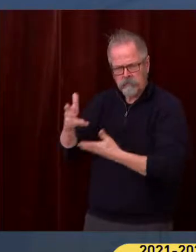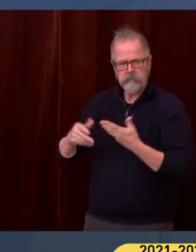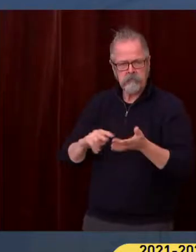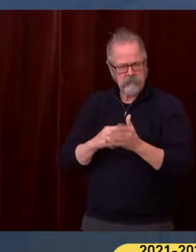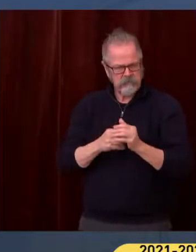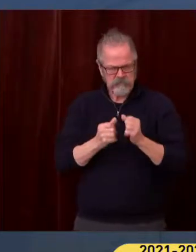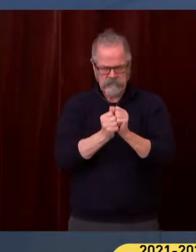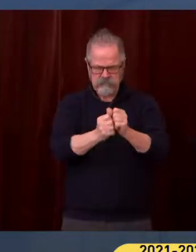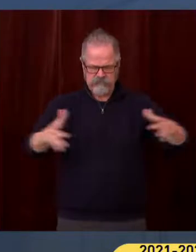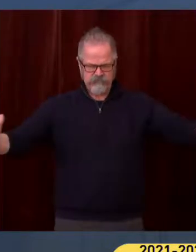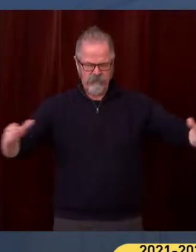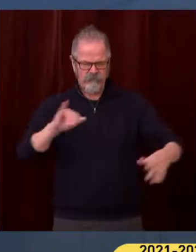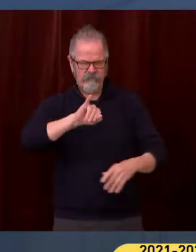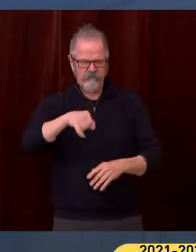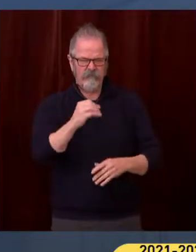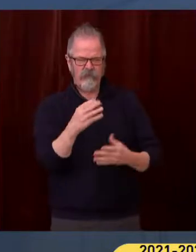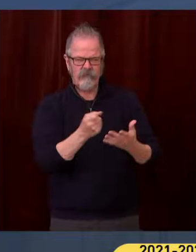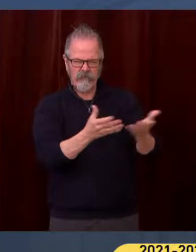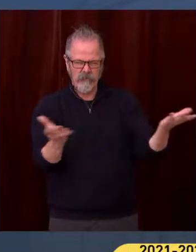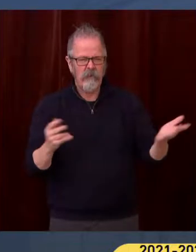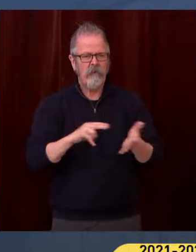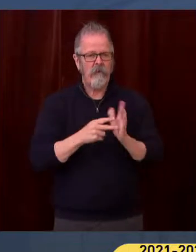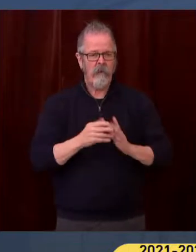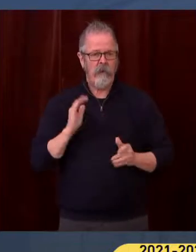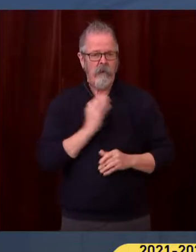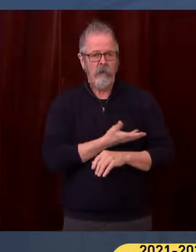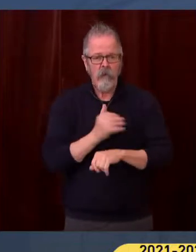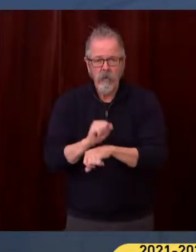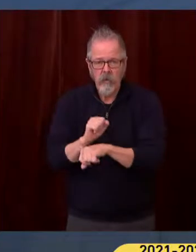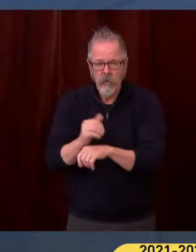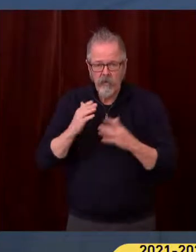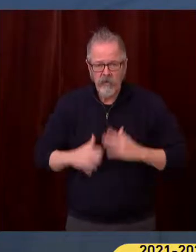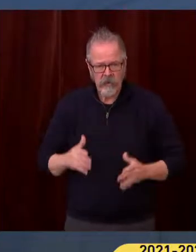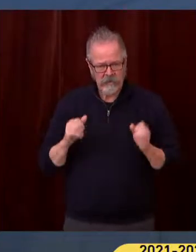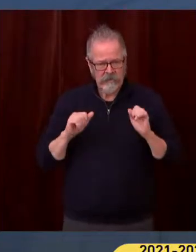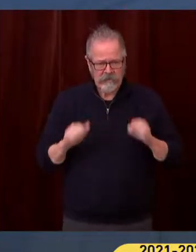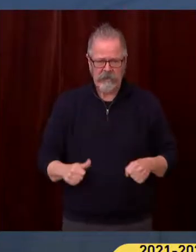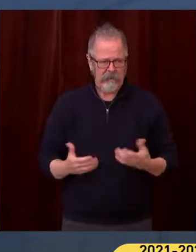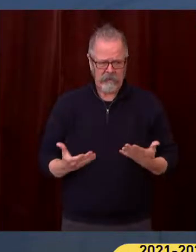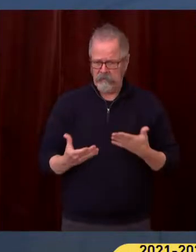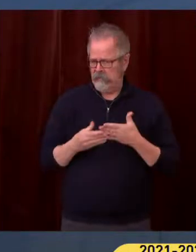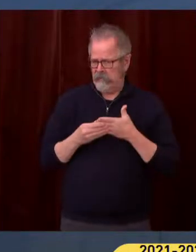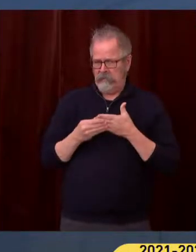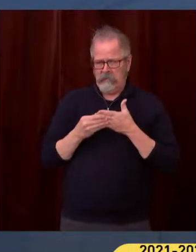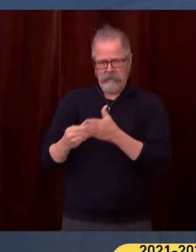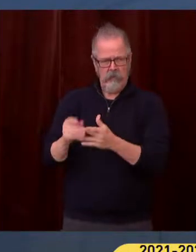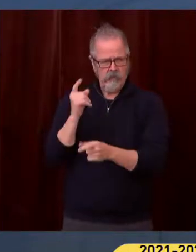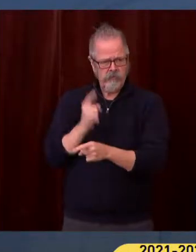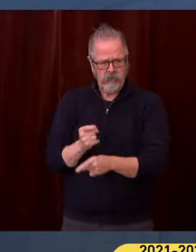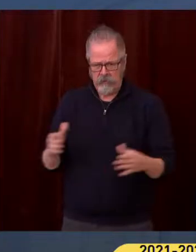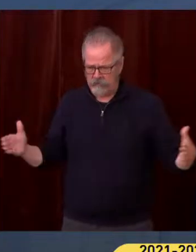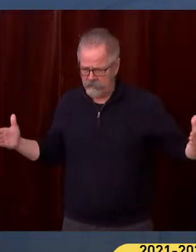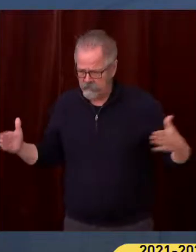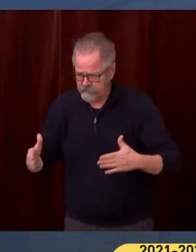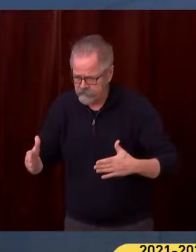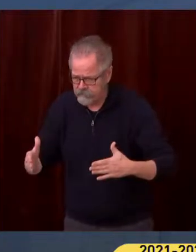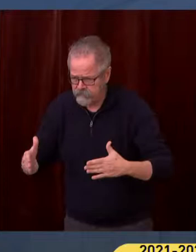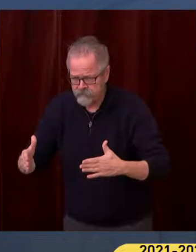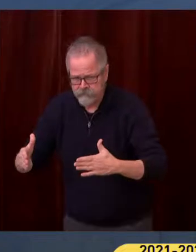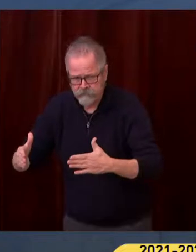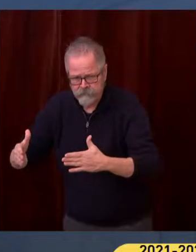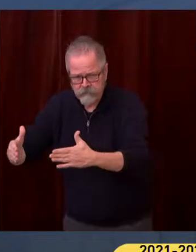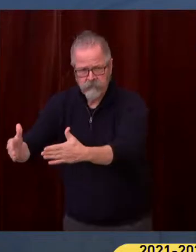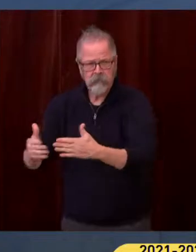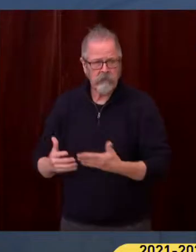State are leading the way, creating opportunities to continue those middle class family wage careers. We're very